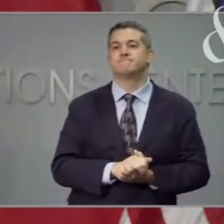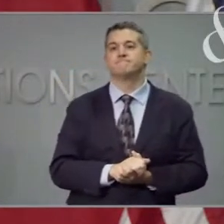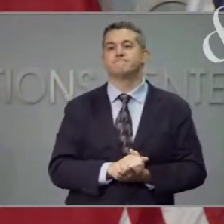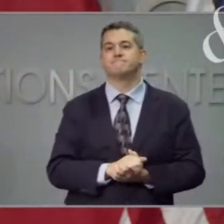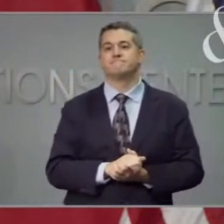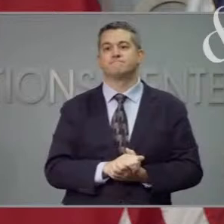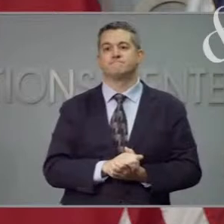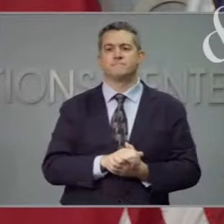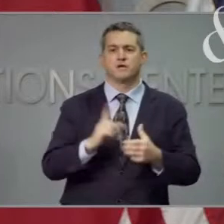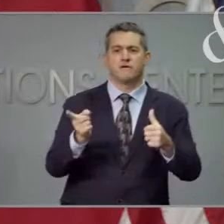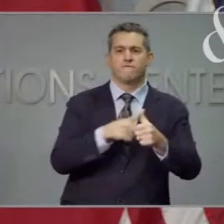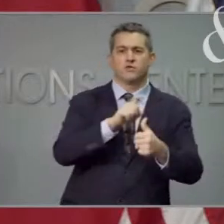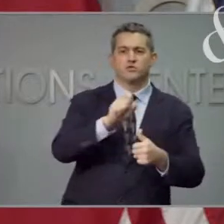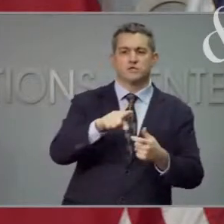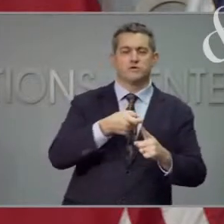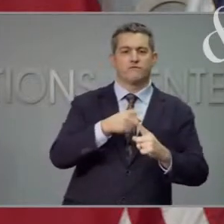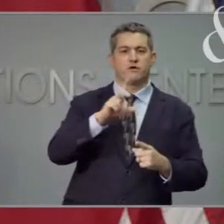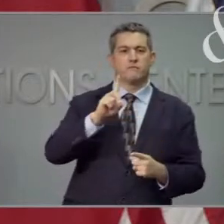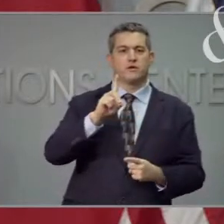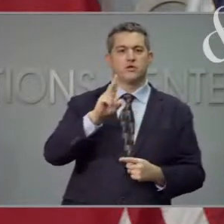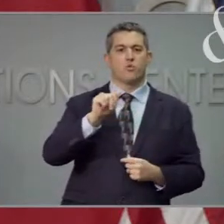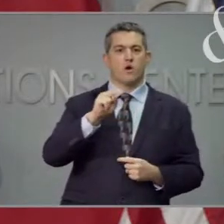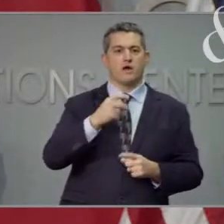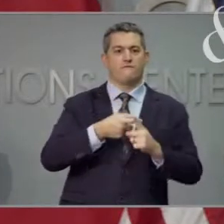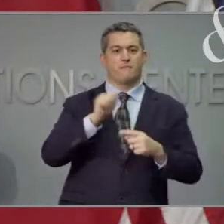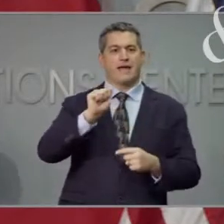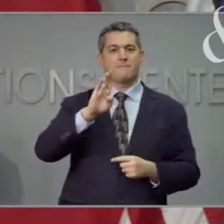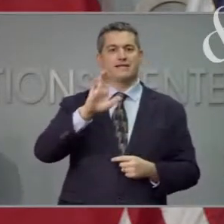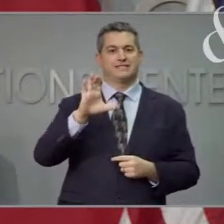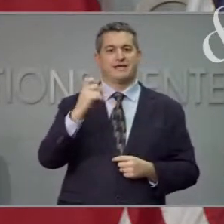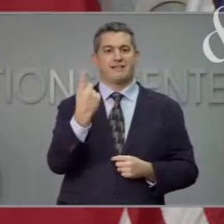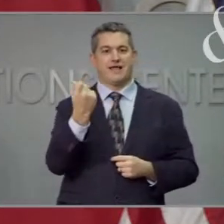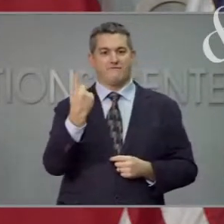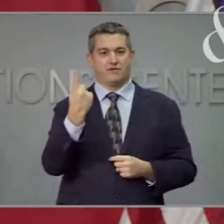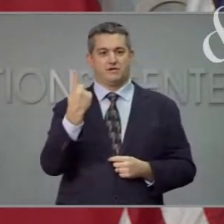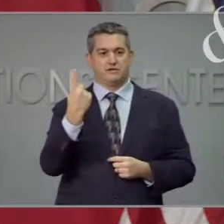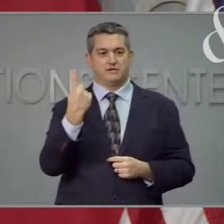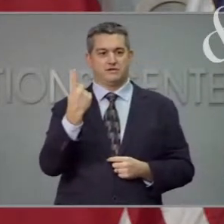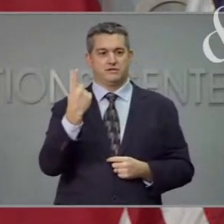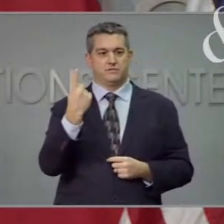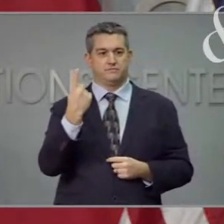Our first question today is from Dewan Hogard with ABC 11 WTVD.